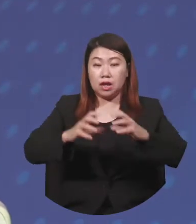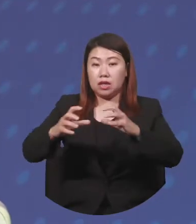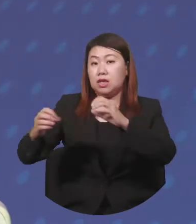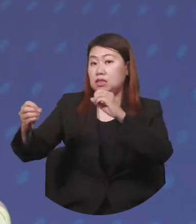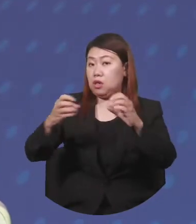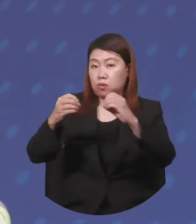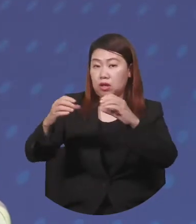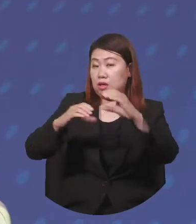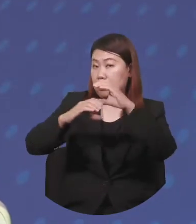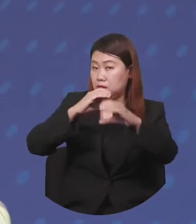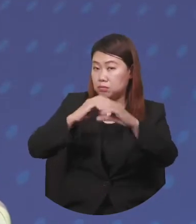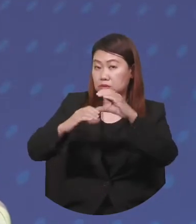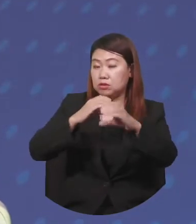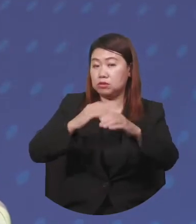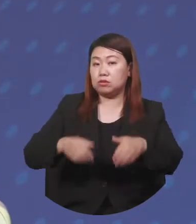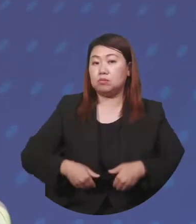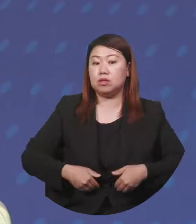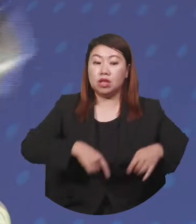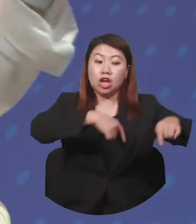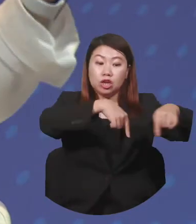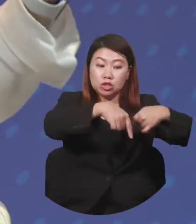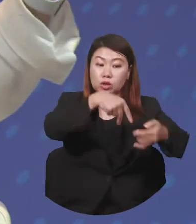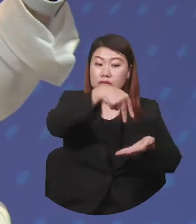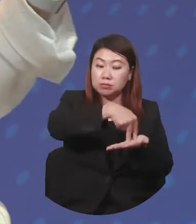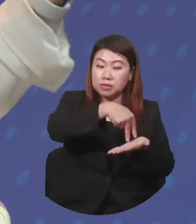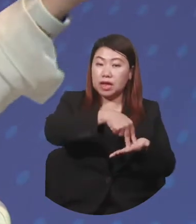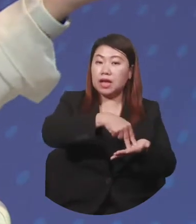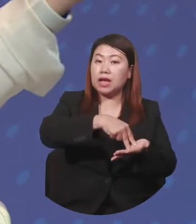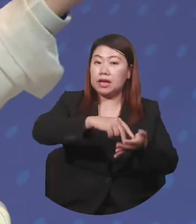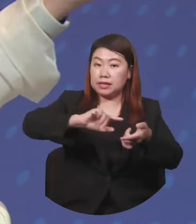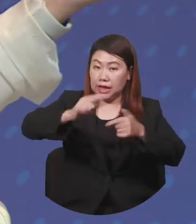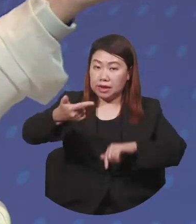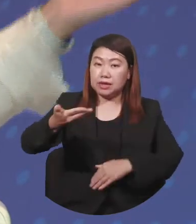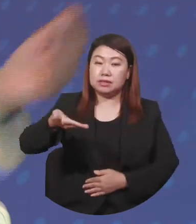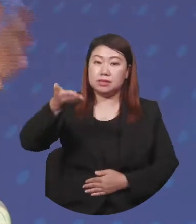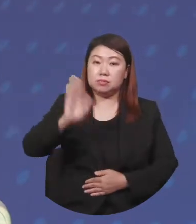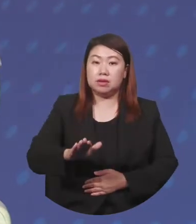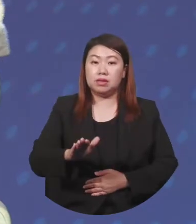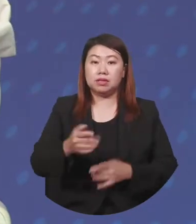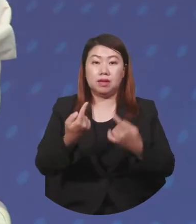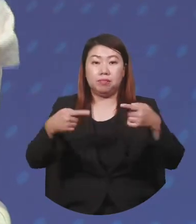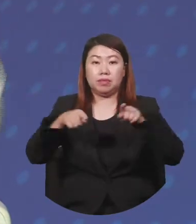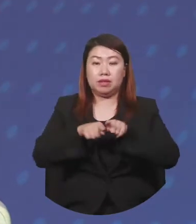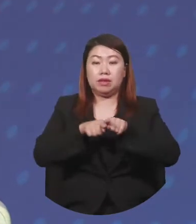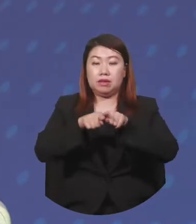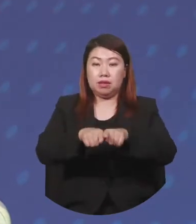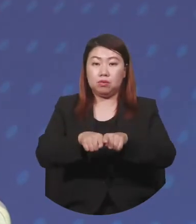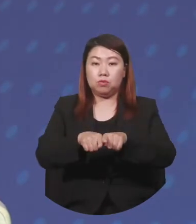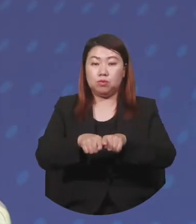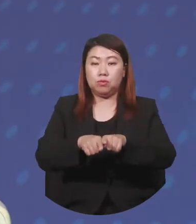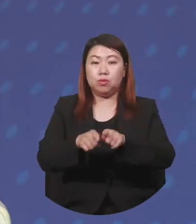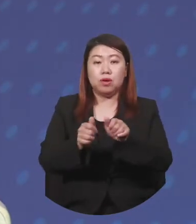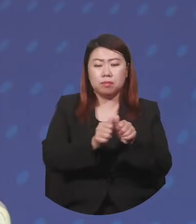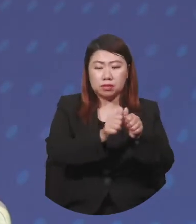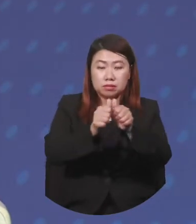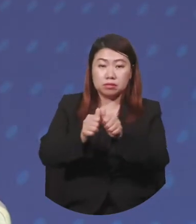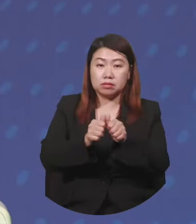classifications. And of course, the Development Center is a safe space for dialogue. Just a commercial break there.